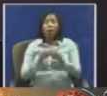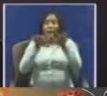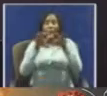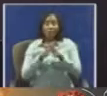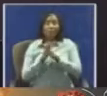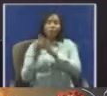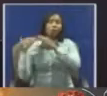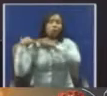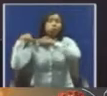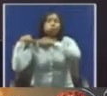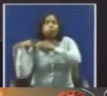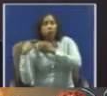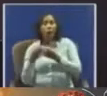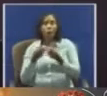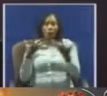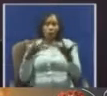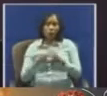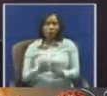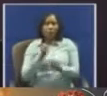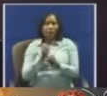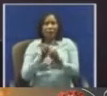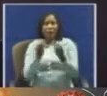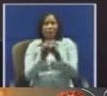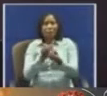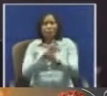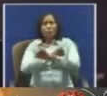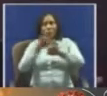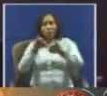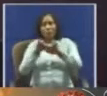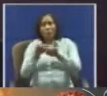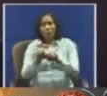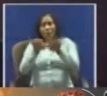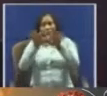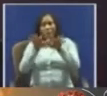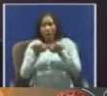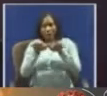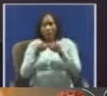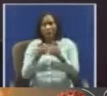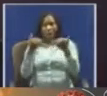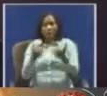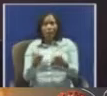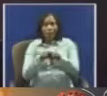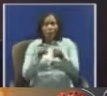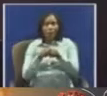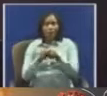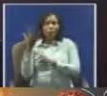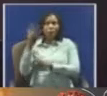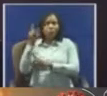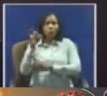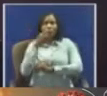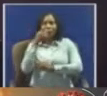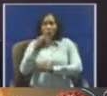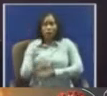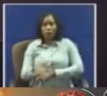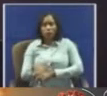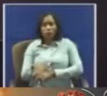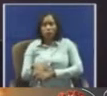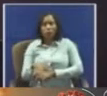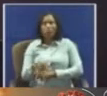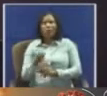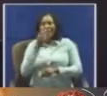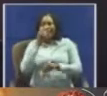to make matters worse, Parliament must, as other speakers have indicated, apply like